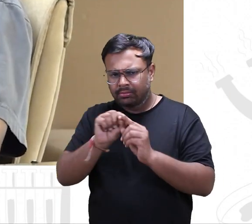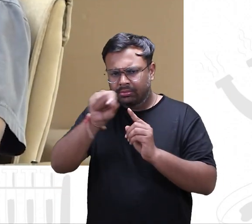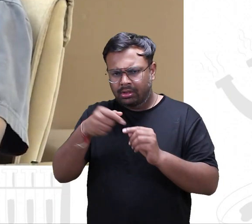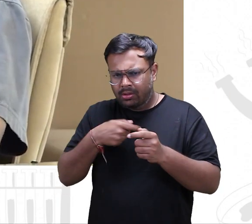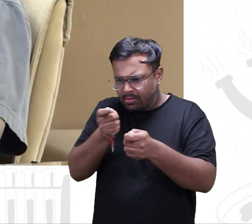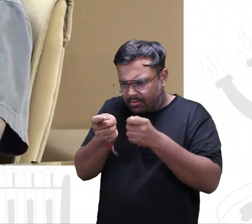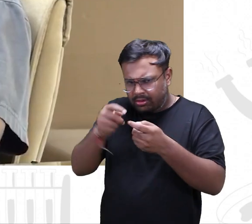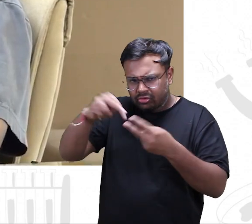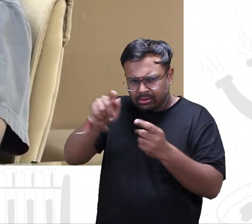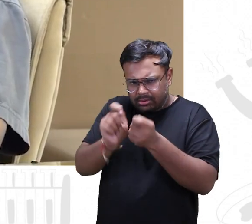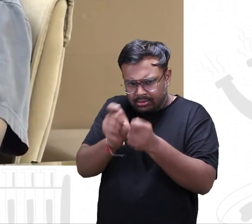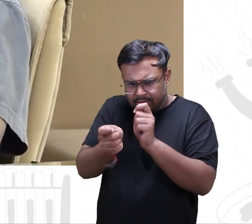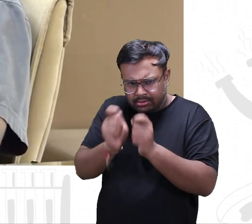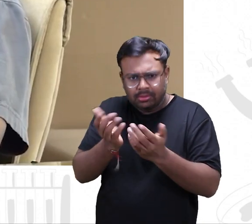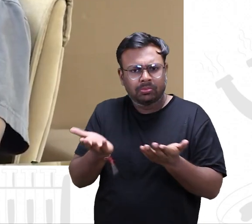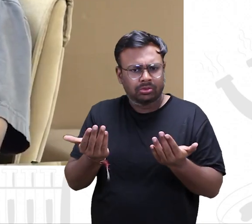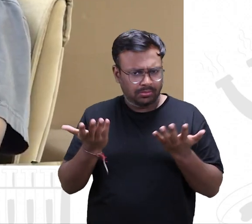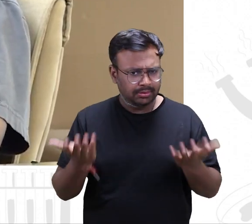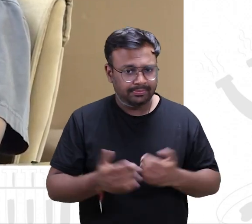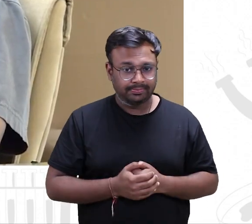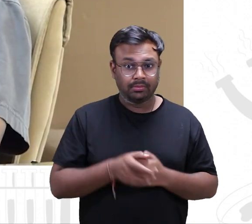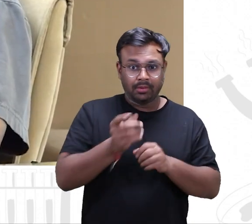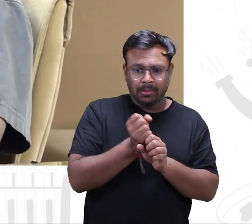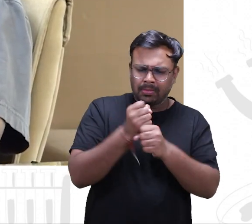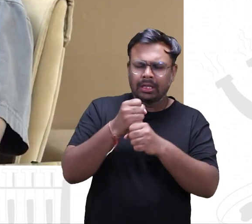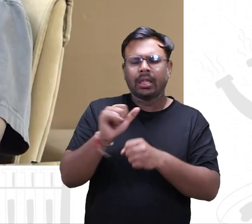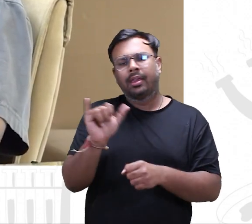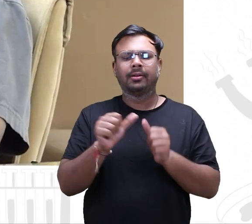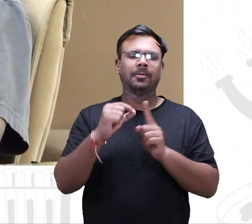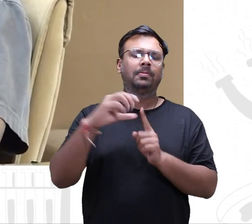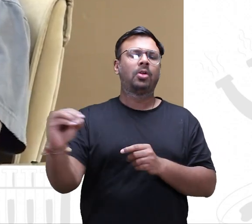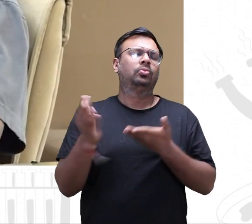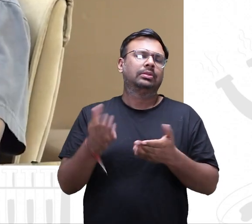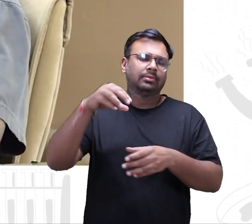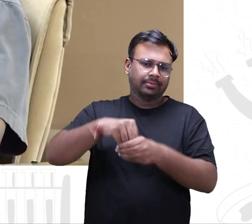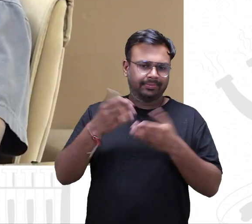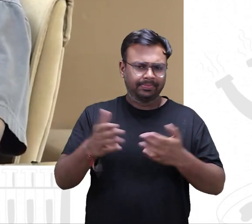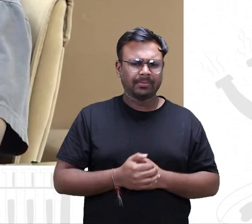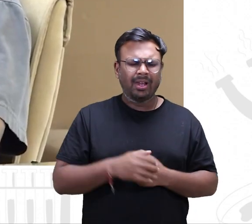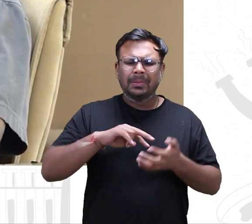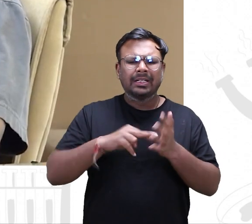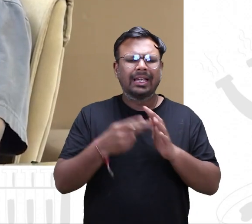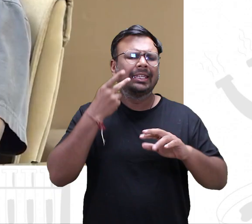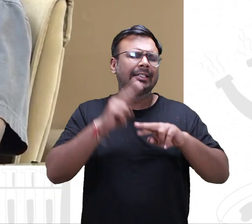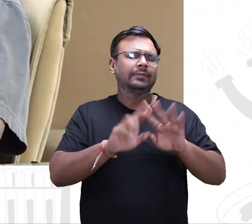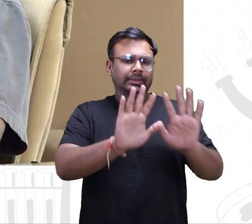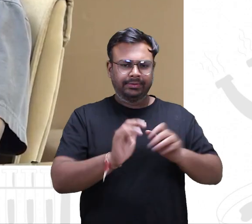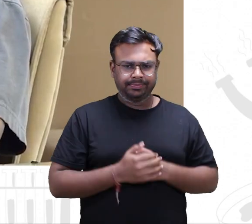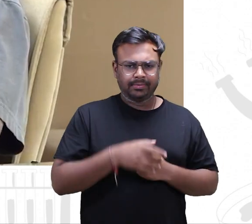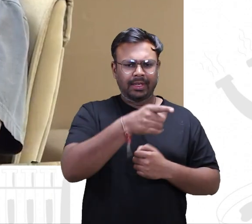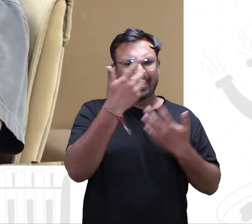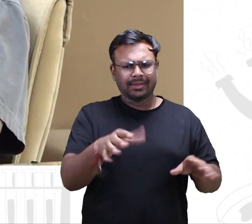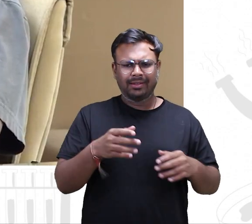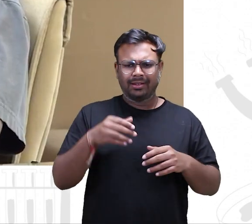be manipulated to make rice reproduce asexually, like an apomictic plant. And which means that if you